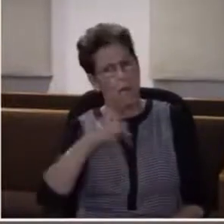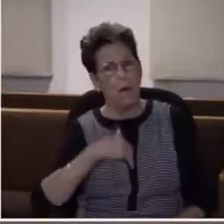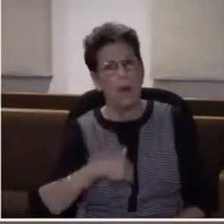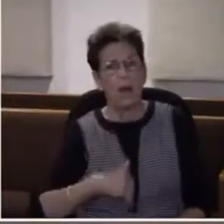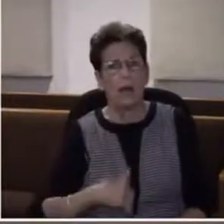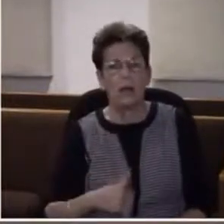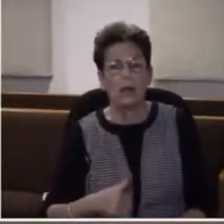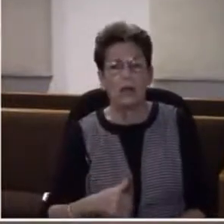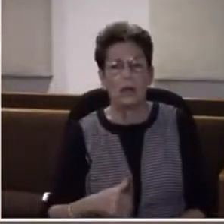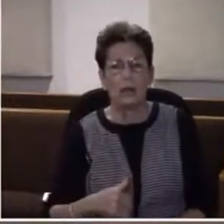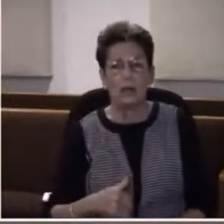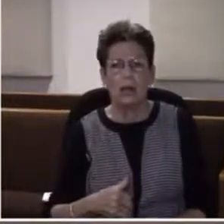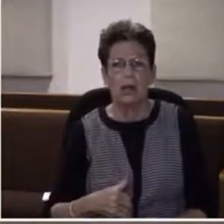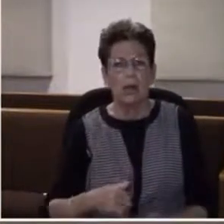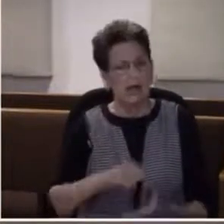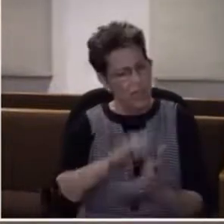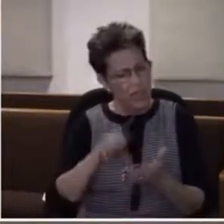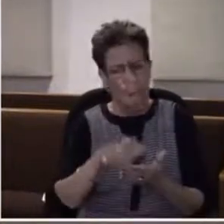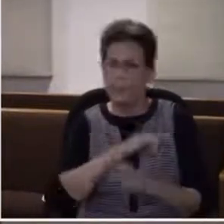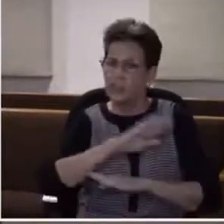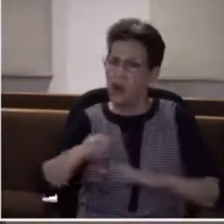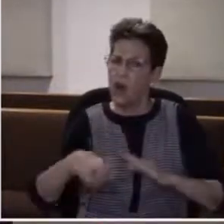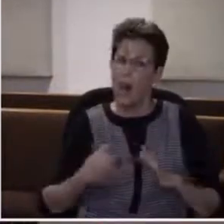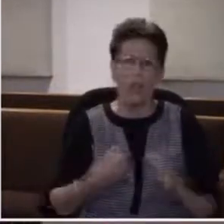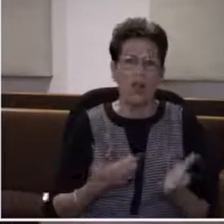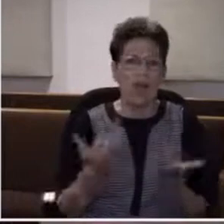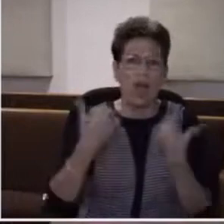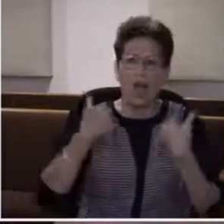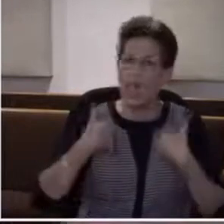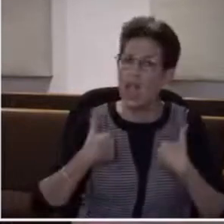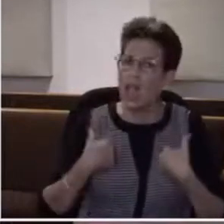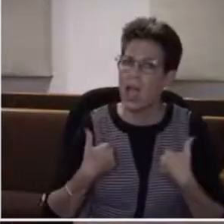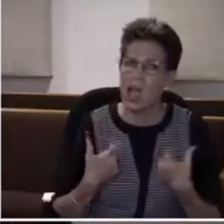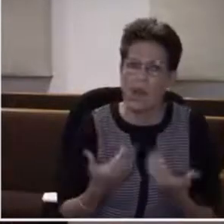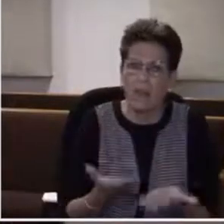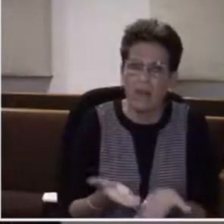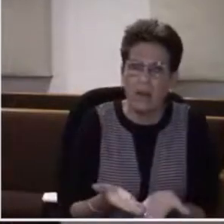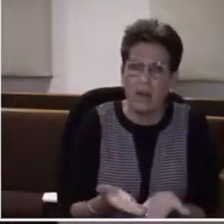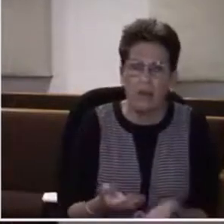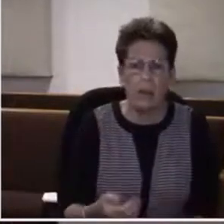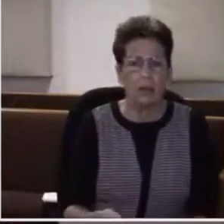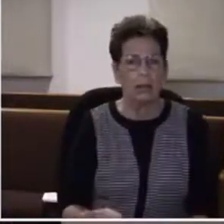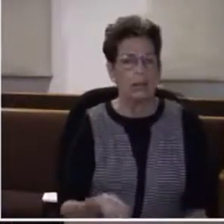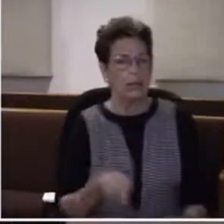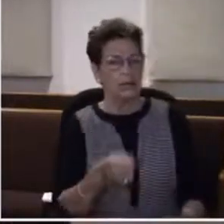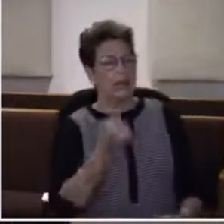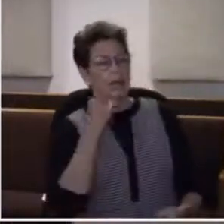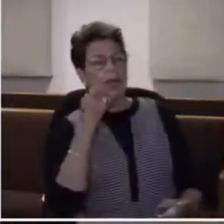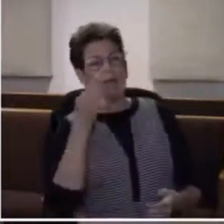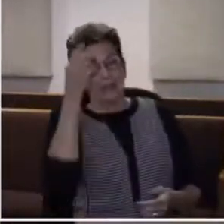This is all I got. Yeah, but if you'll trust me with all you have, you'll find I'm all you need.